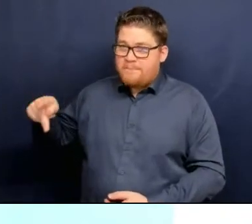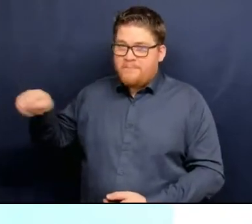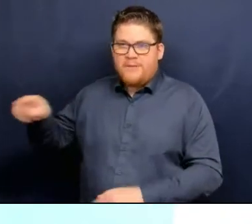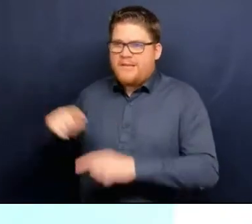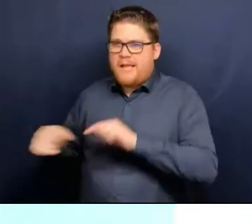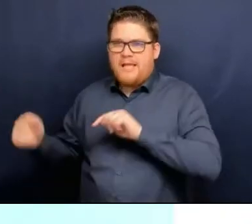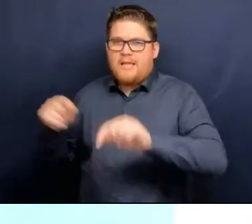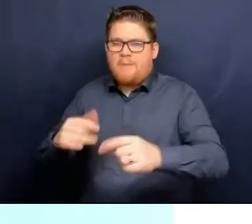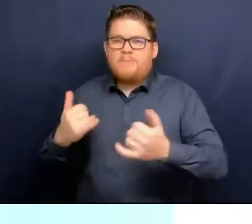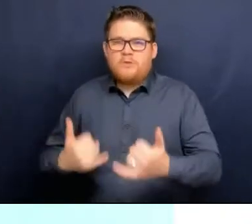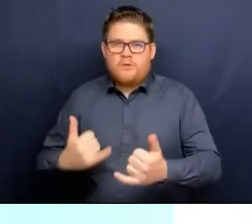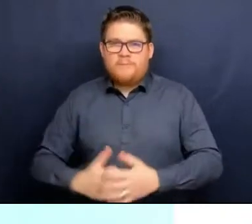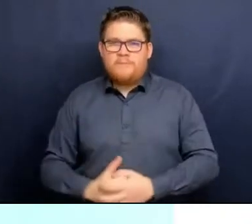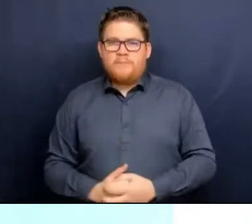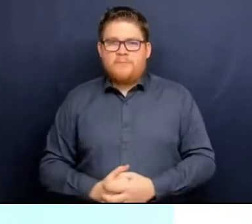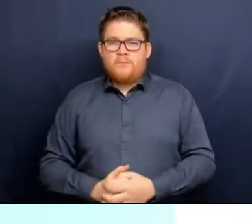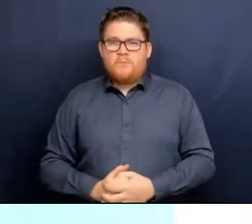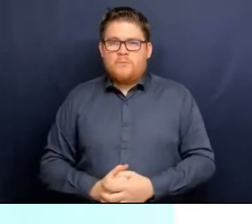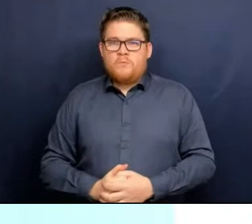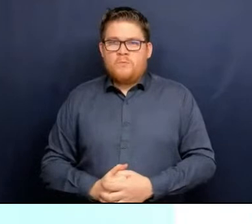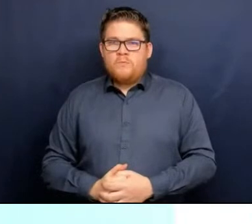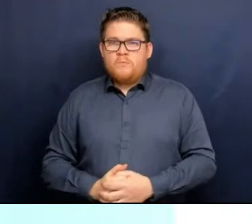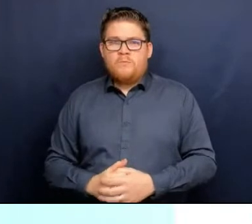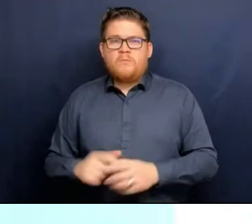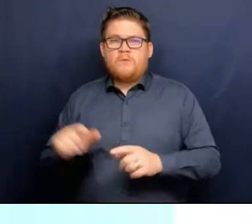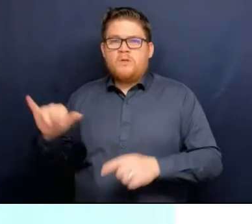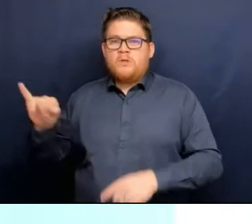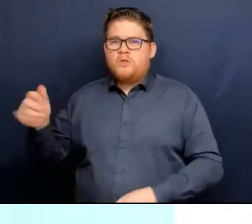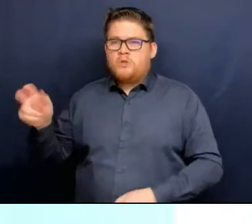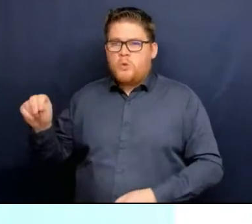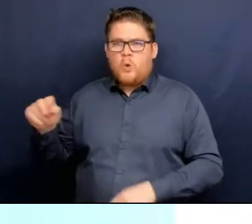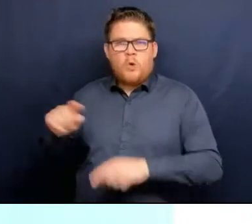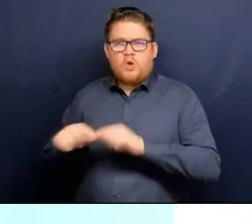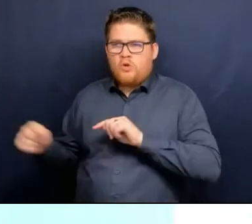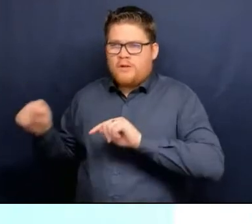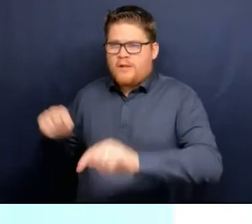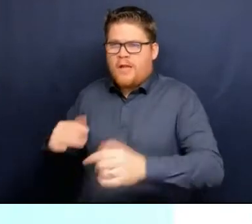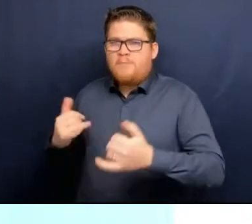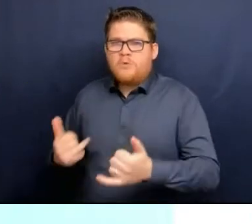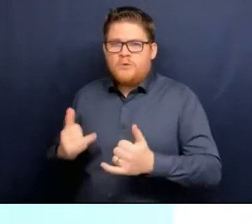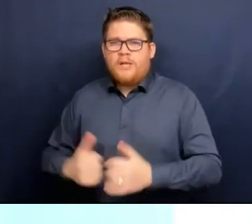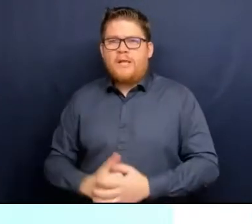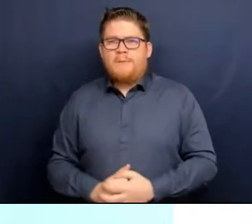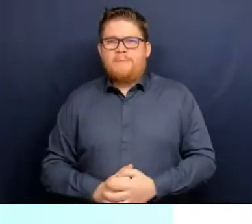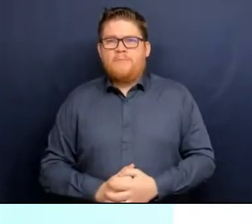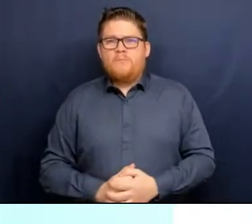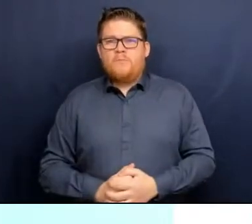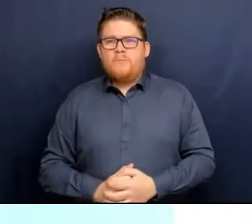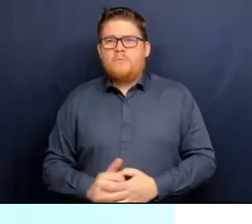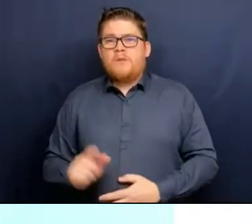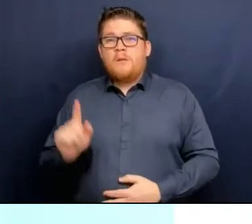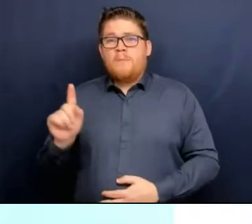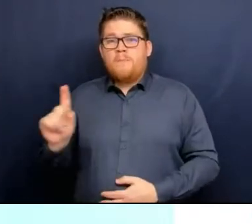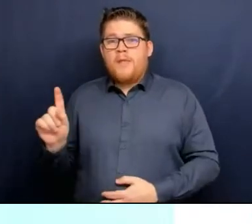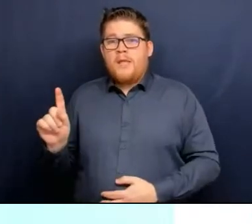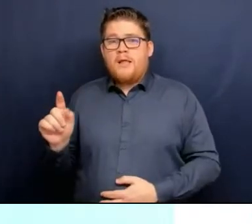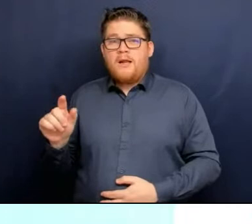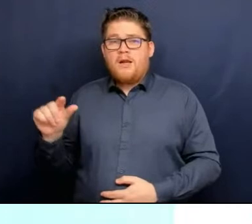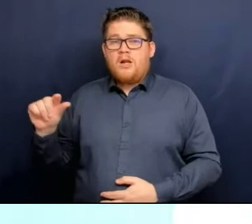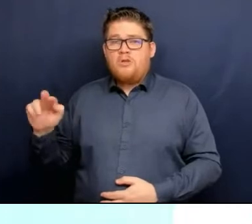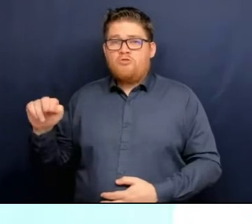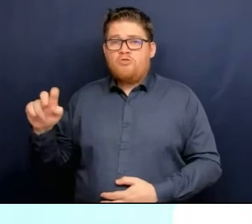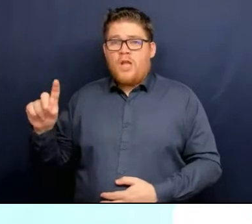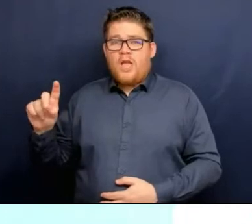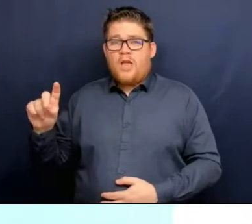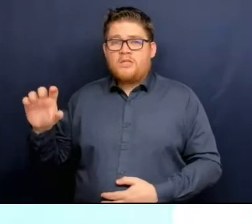And it's not just because Grand Chief Stuart Phillip has dedicated his entire life to moving these issues forward, and